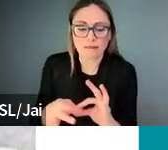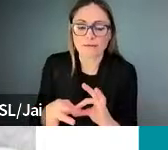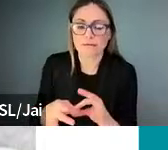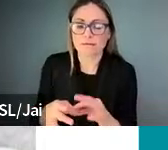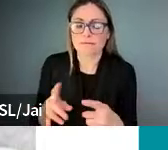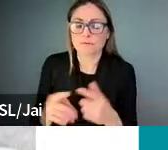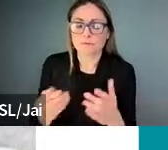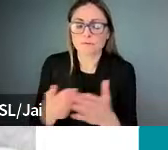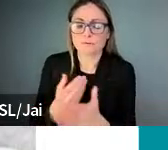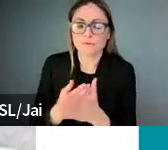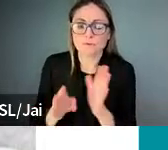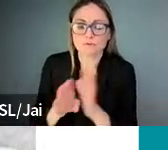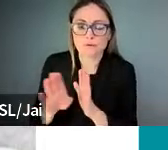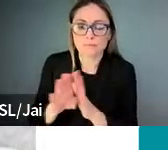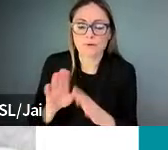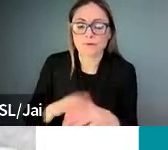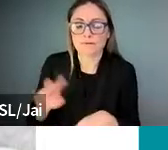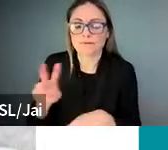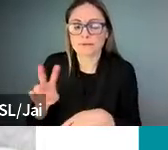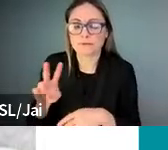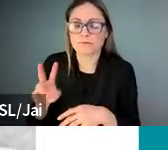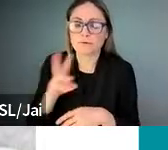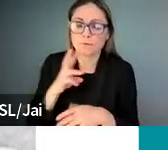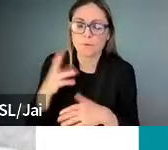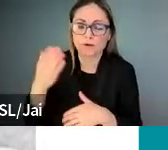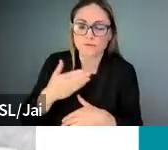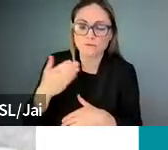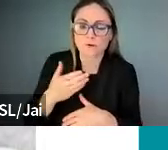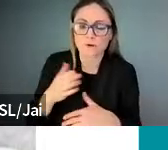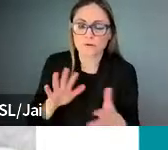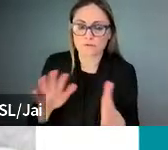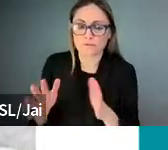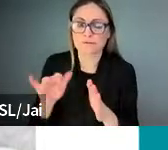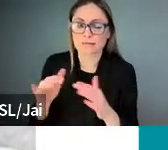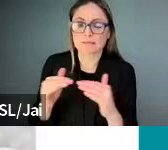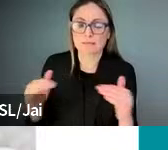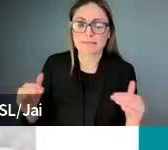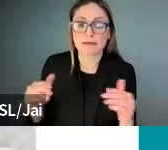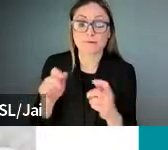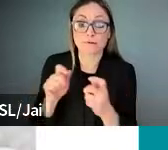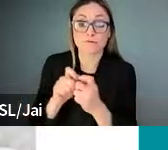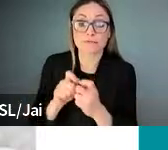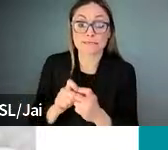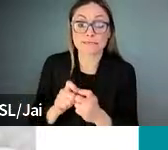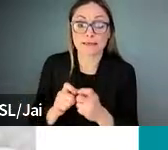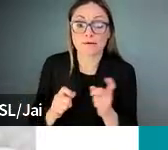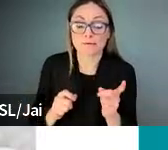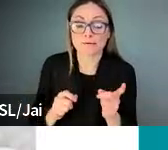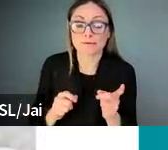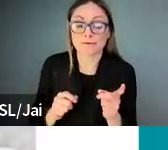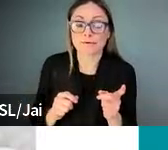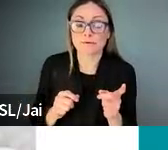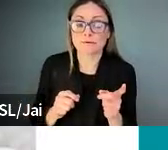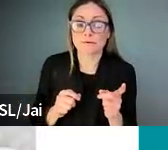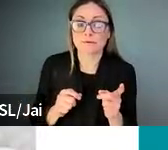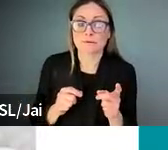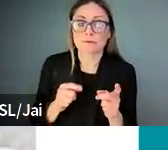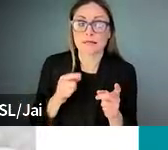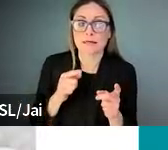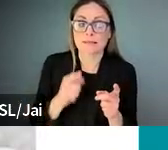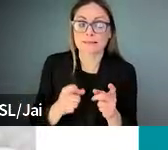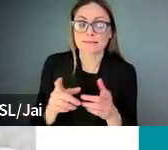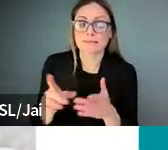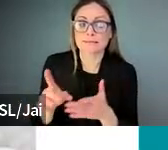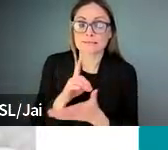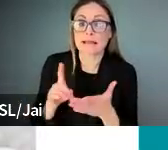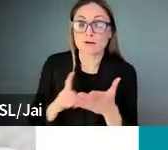new development on the Vancouver waterfront? That's really the level of detail that this inquiry and this